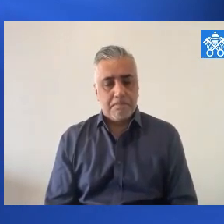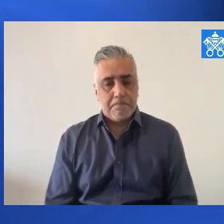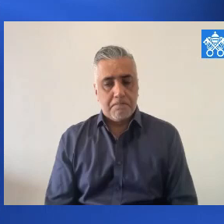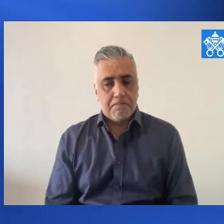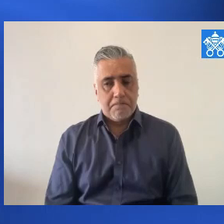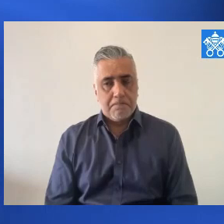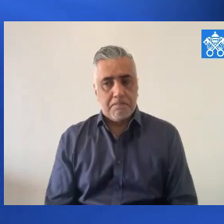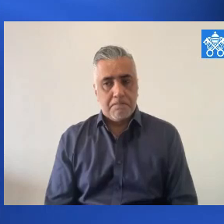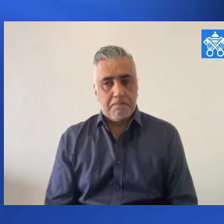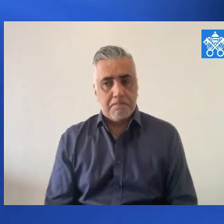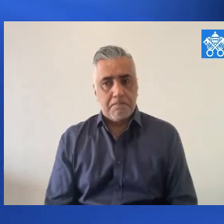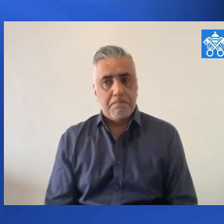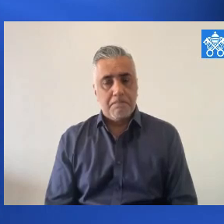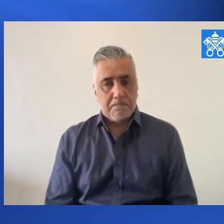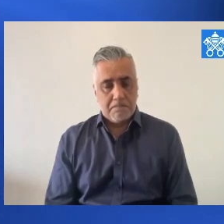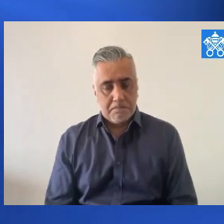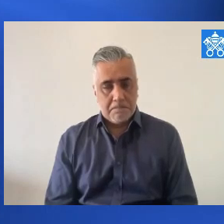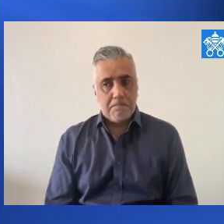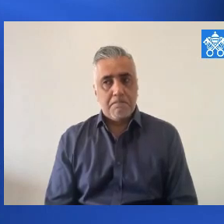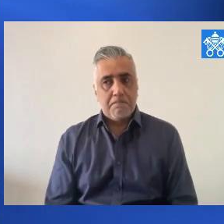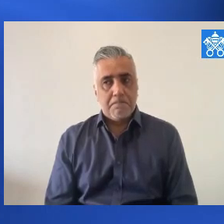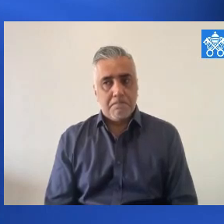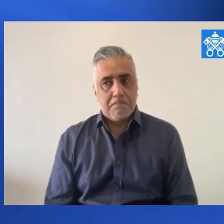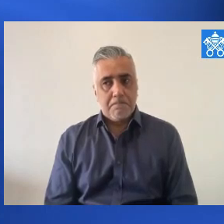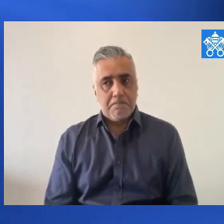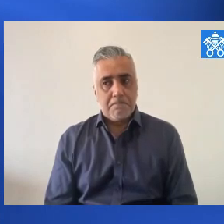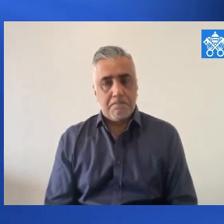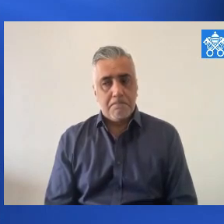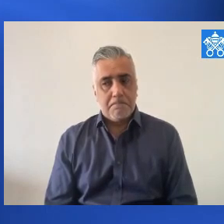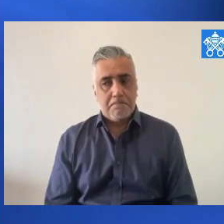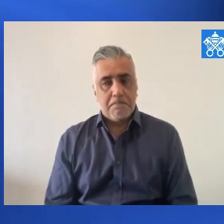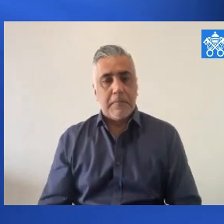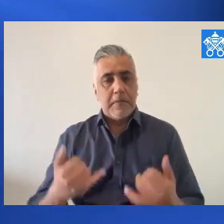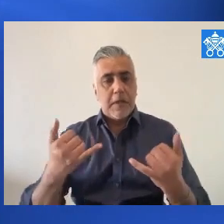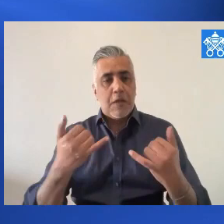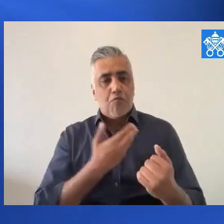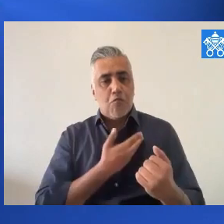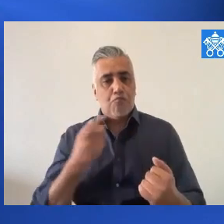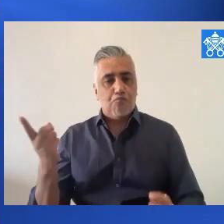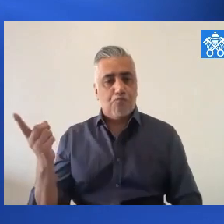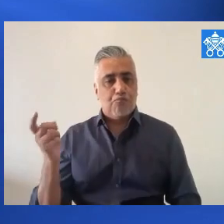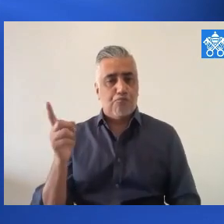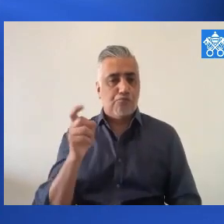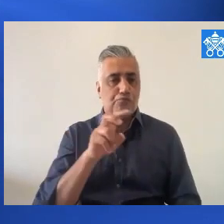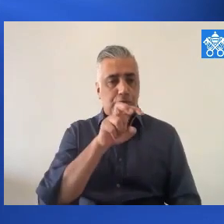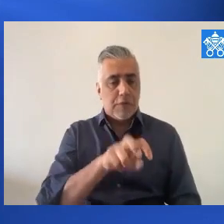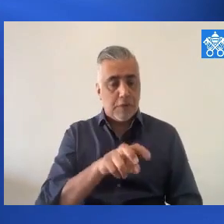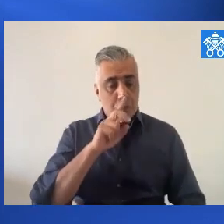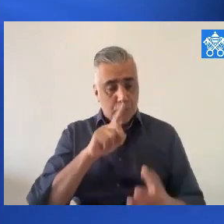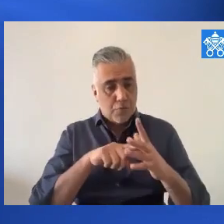with more arriving in the square as we speak. Now Pope Francis is proceeding to his